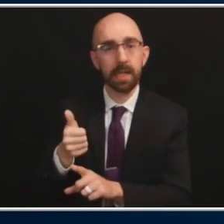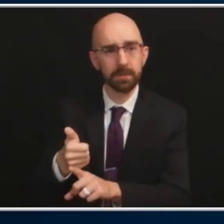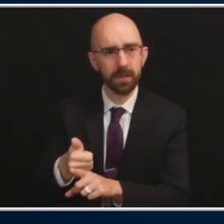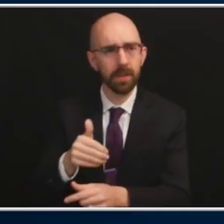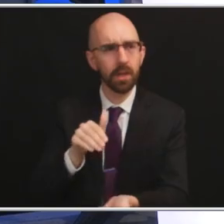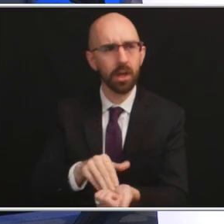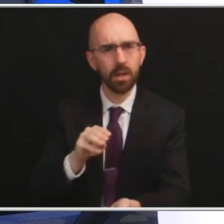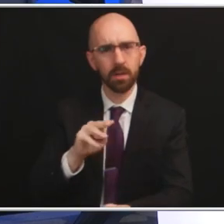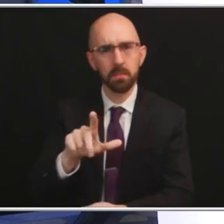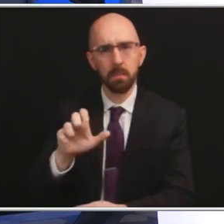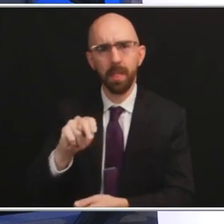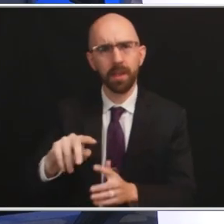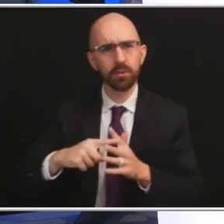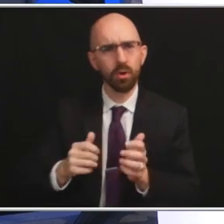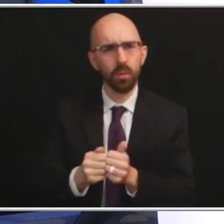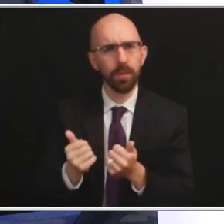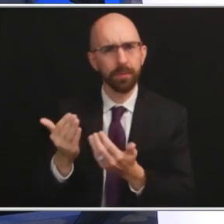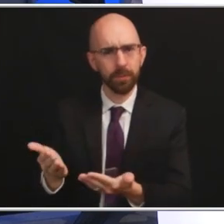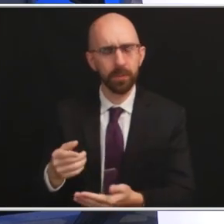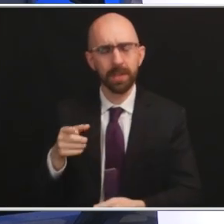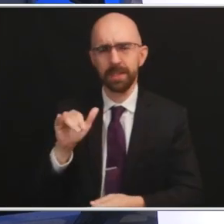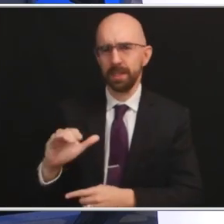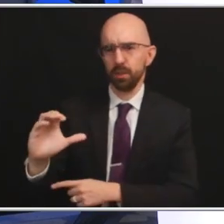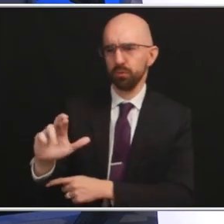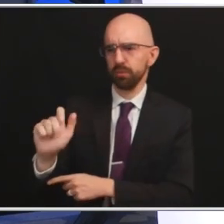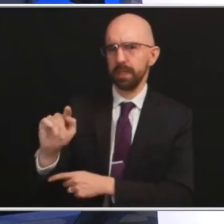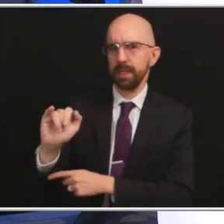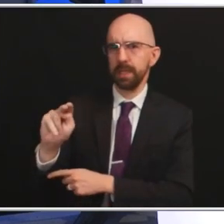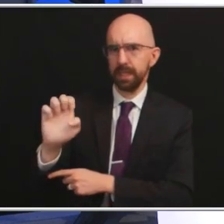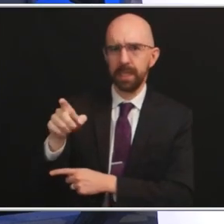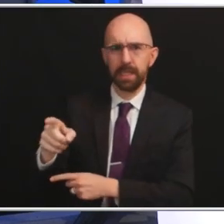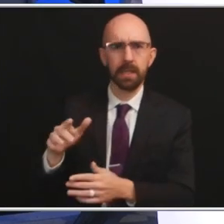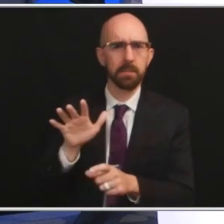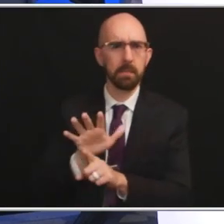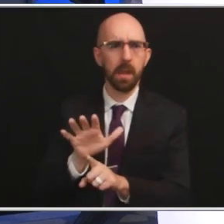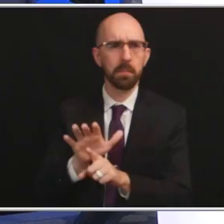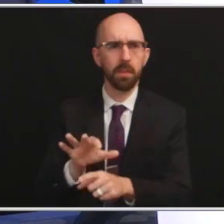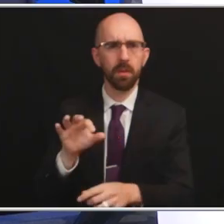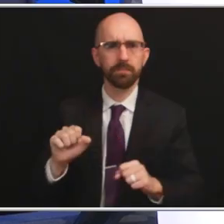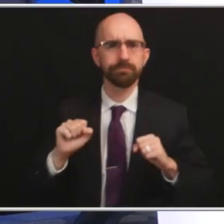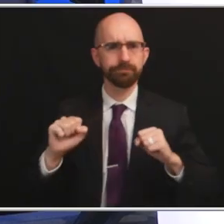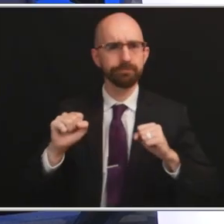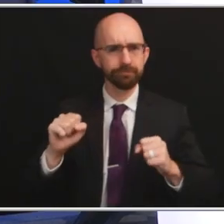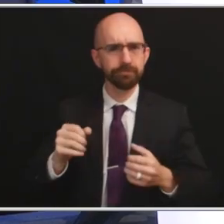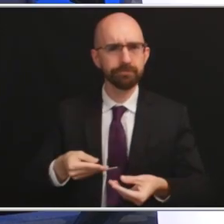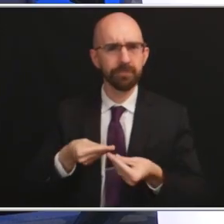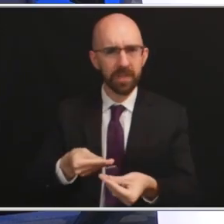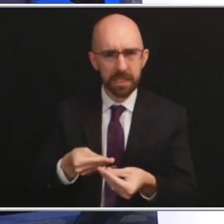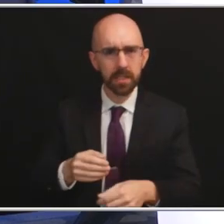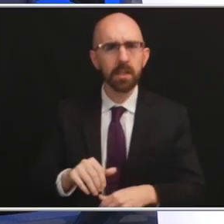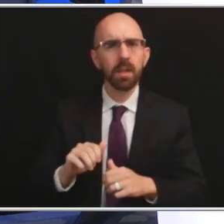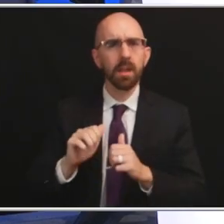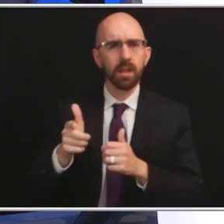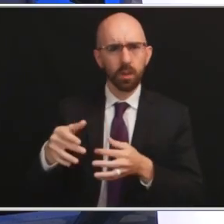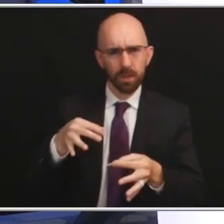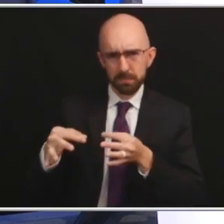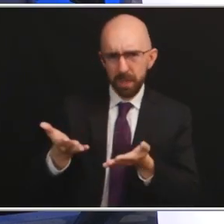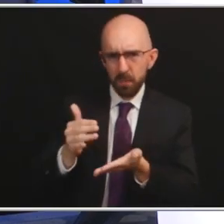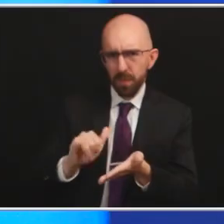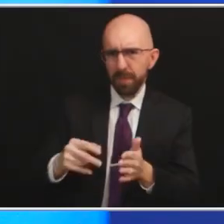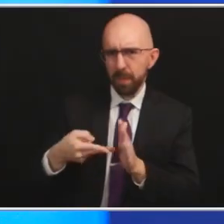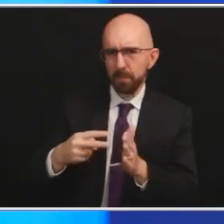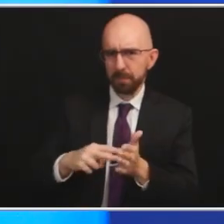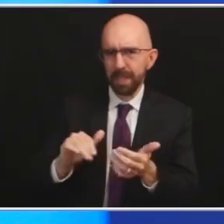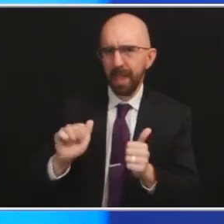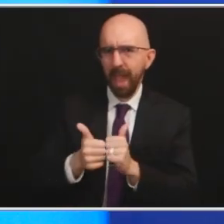you. Creatine has become a very popular fitness supplement. Can you explain what creatine is and how it helps the energy supply in our muscles? So